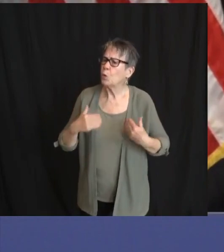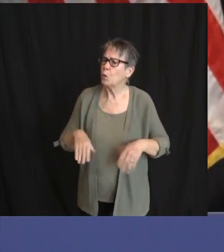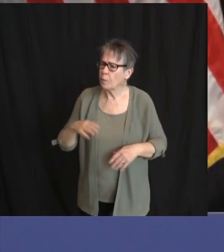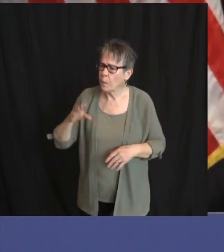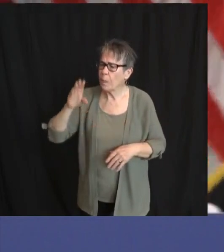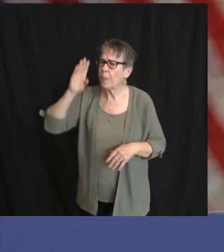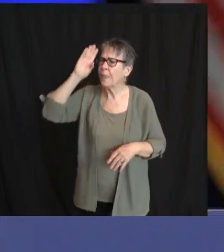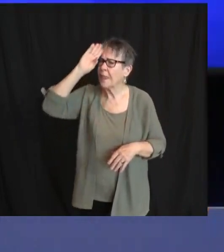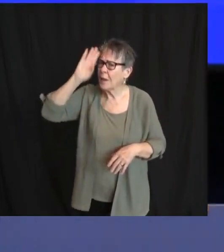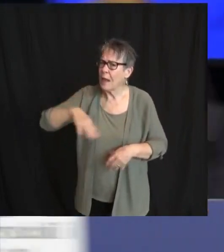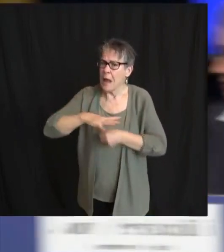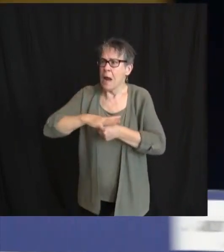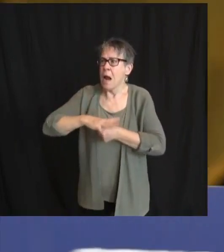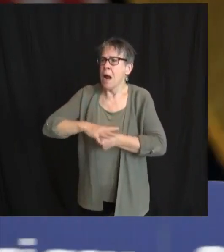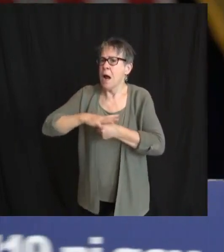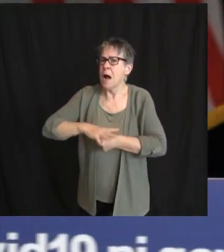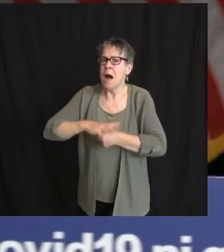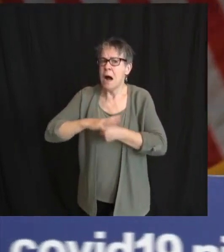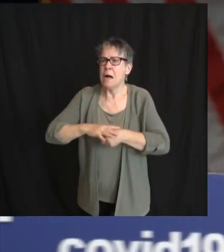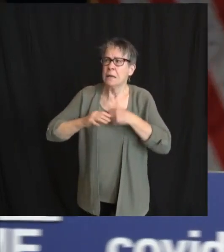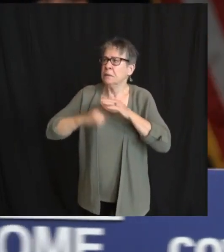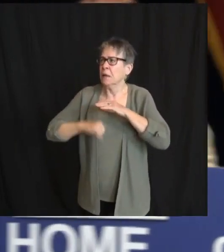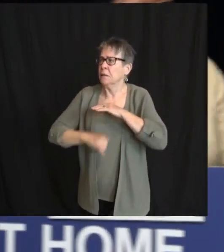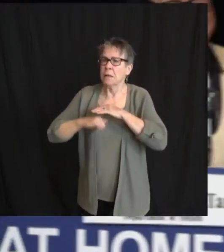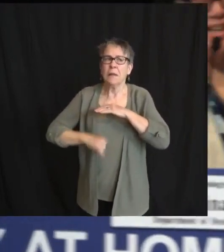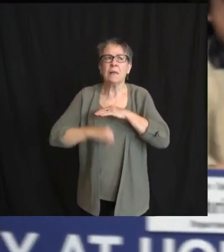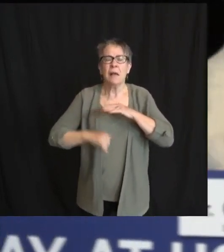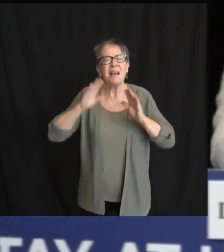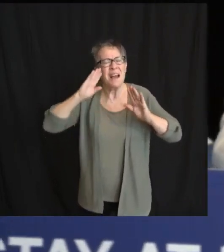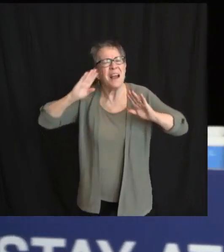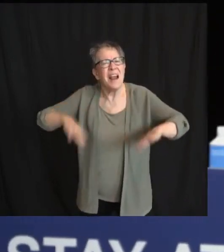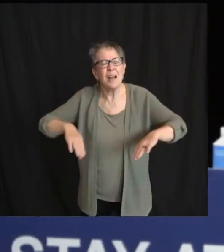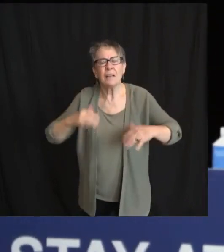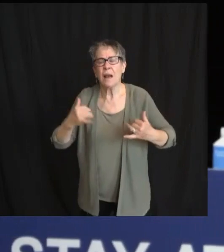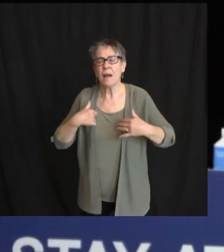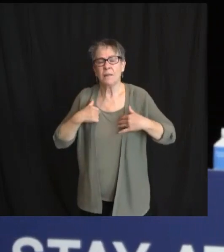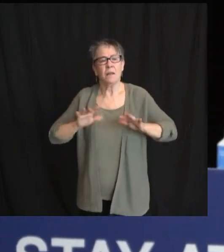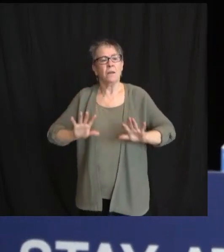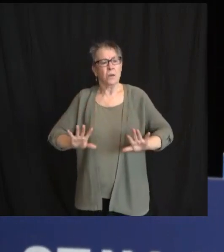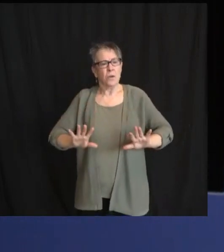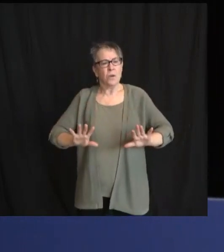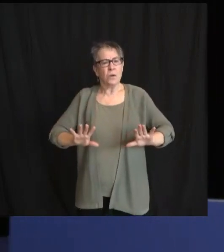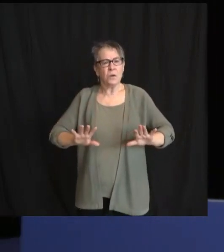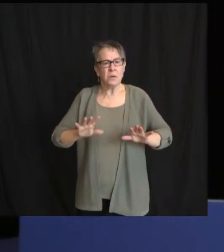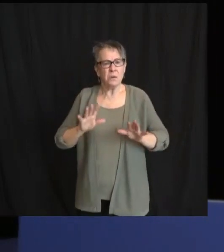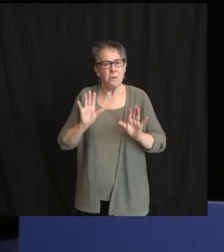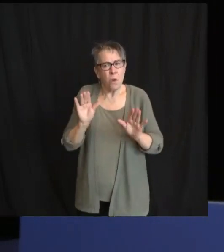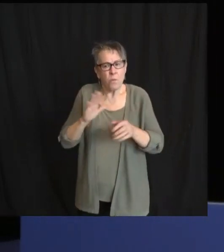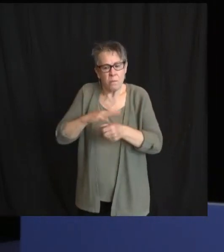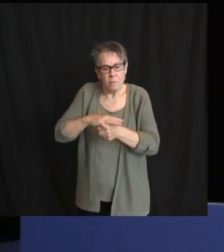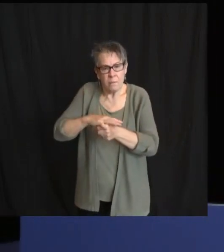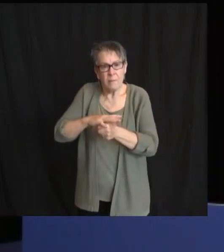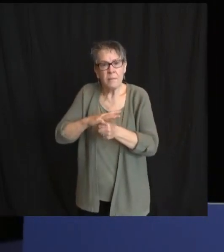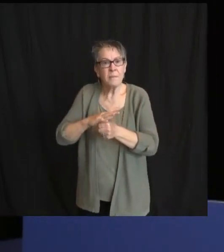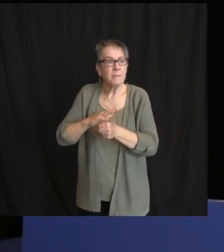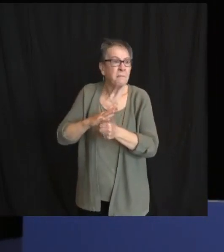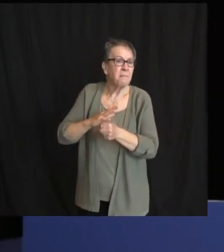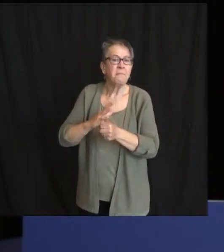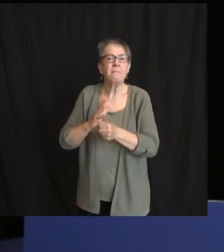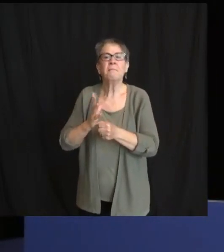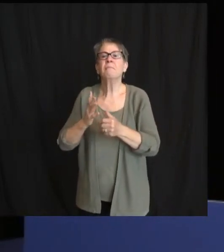Christina, how are you? Dr. Tan? So, just want to take 2 seconds first just to quickly say